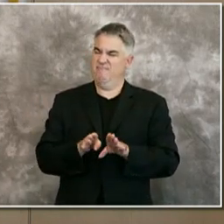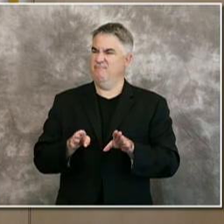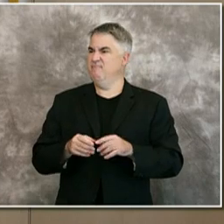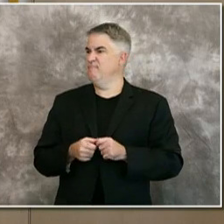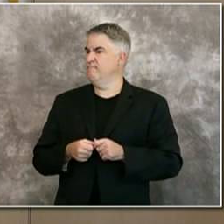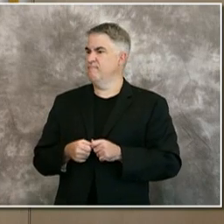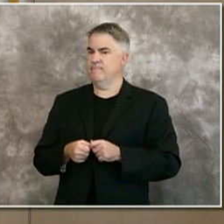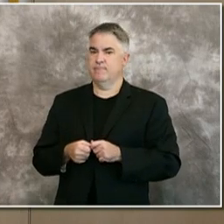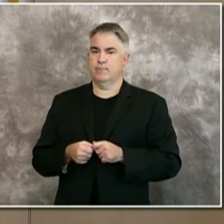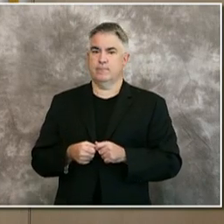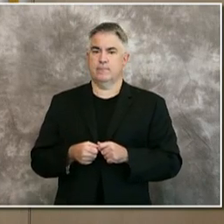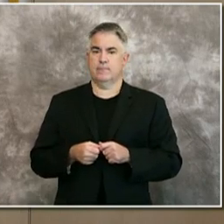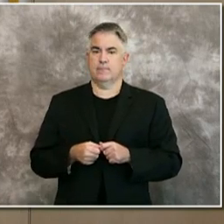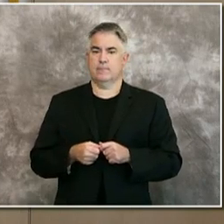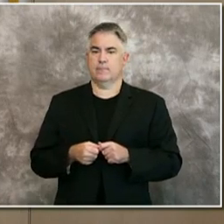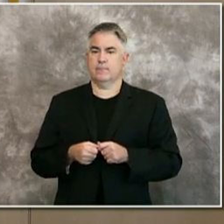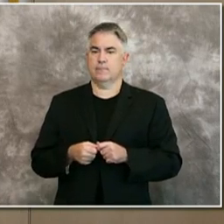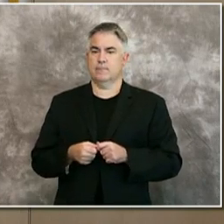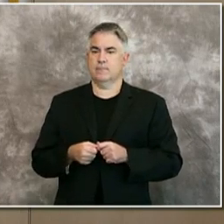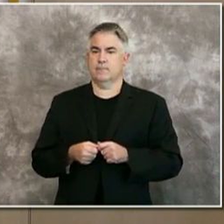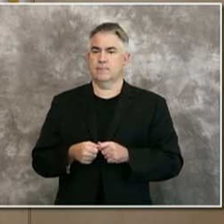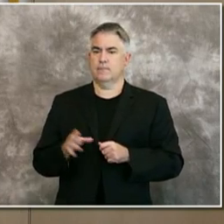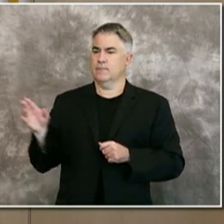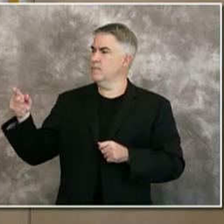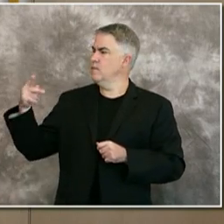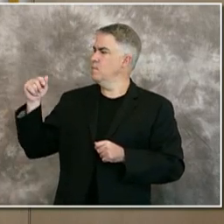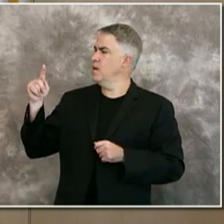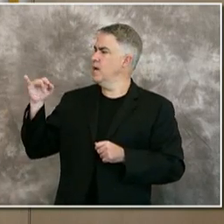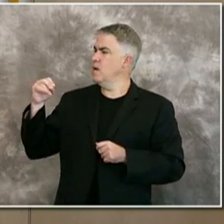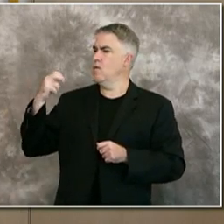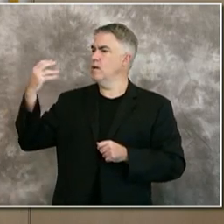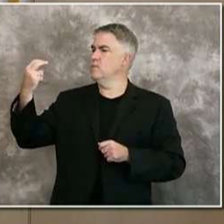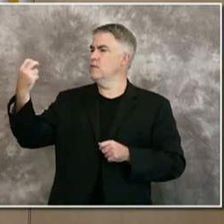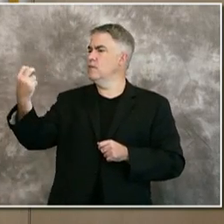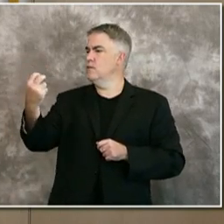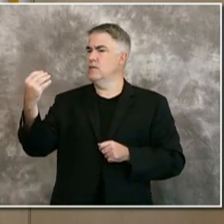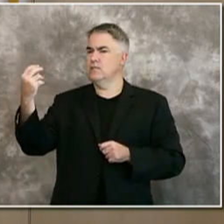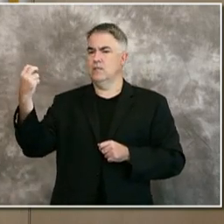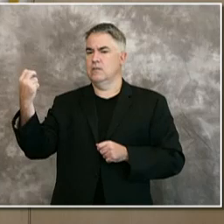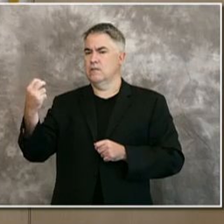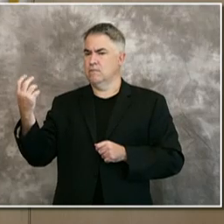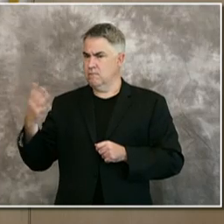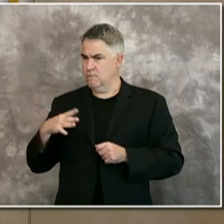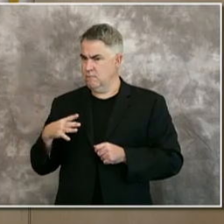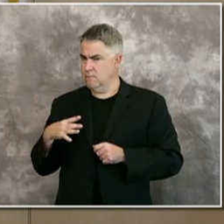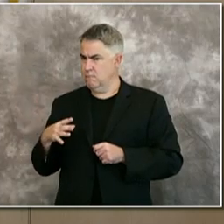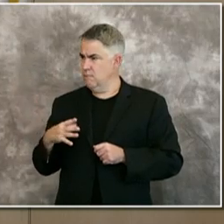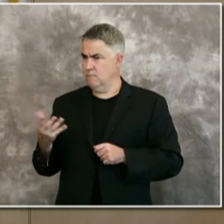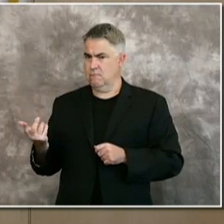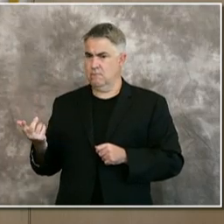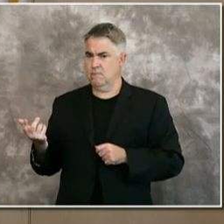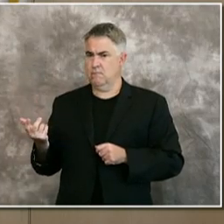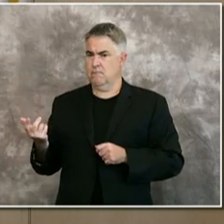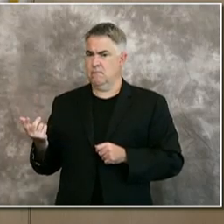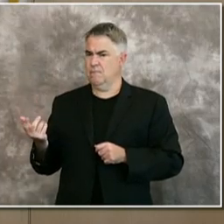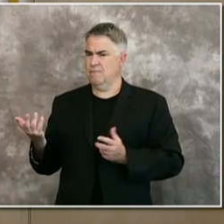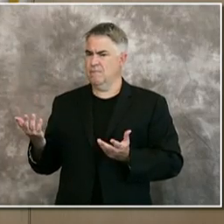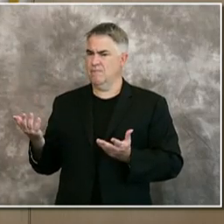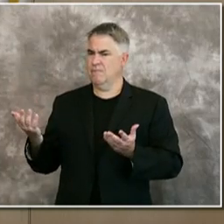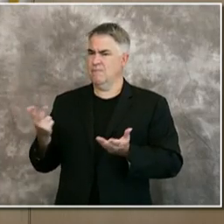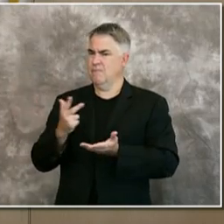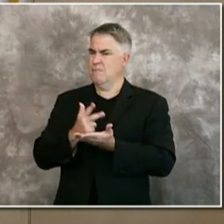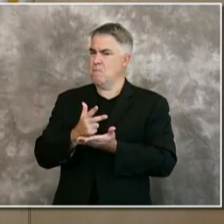patio and/or a parking lot in terms of the outdoor dining? I'm sorry? For the outdoor dining, can that be a patio, like and/or a parking